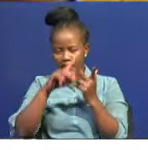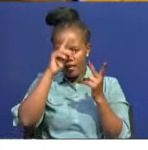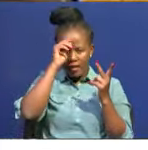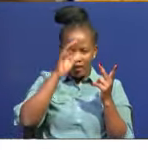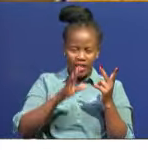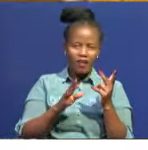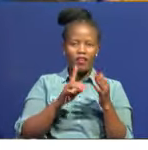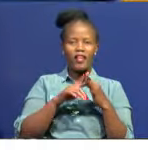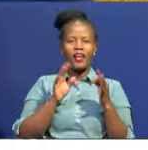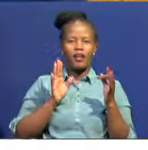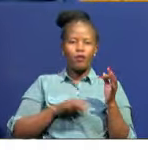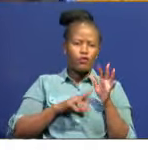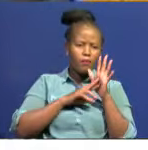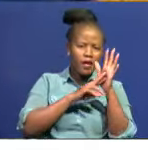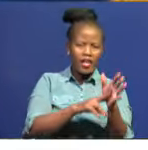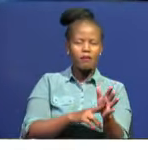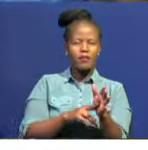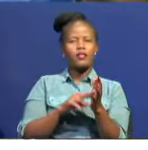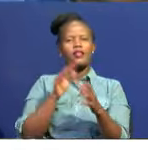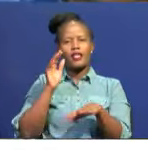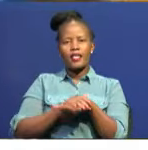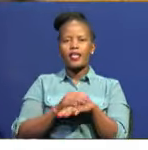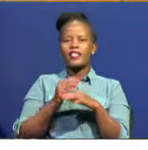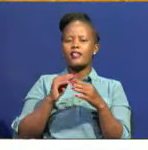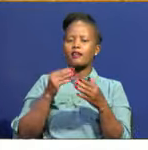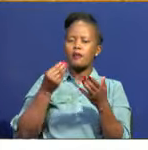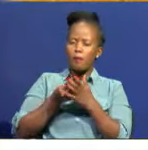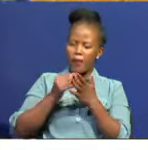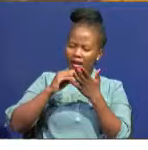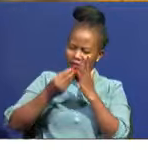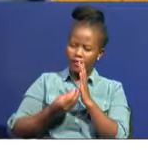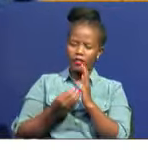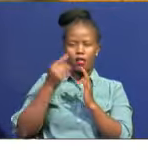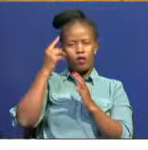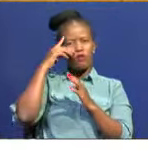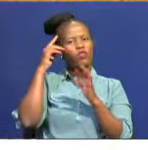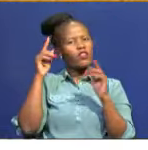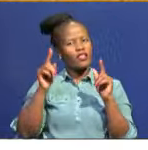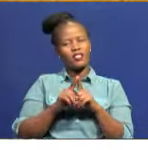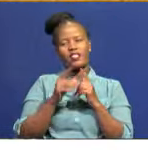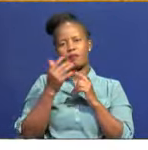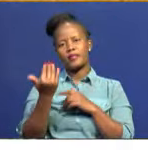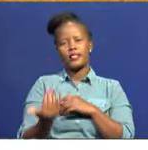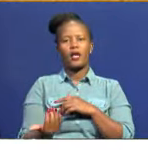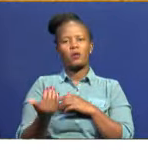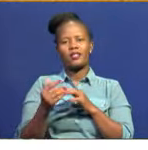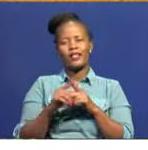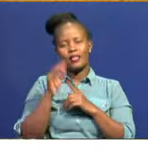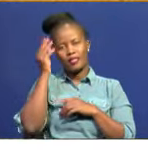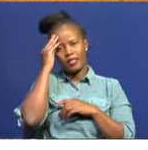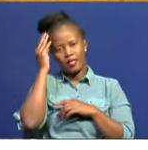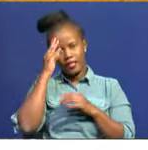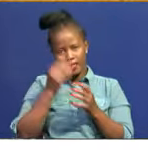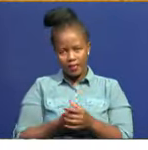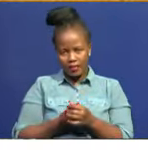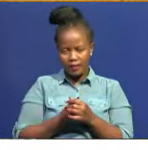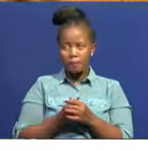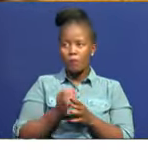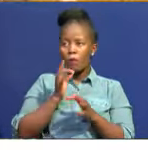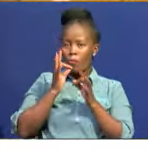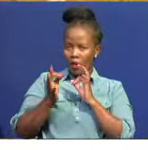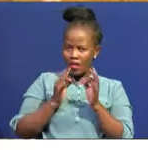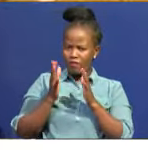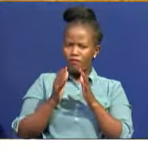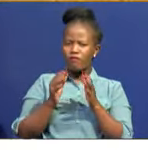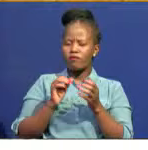with everybody collecting money for the same cause. If you can realign